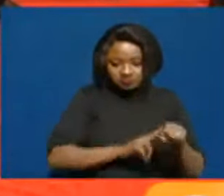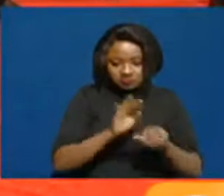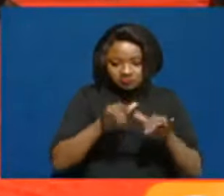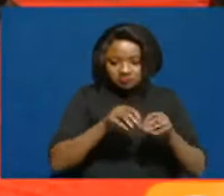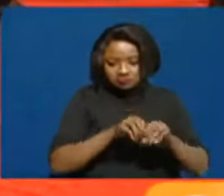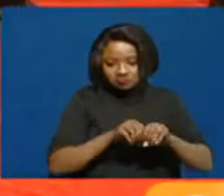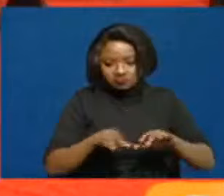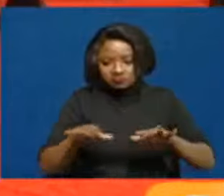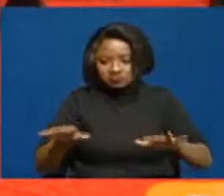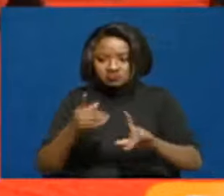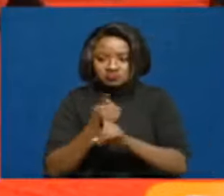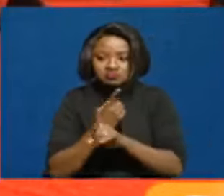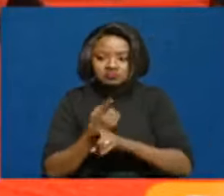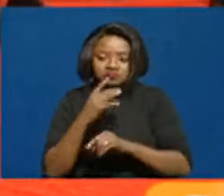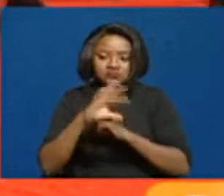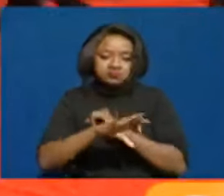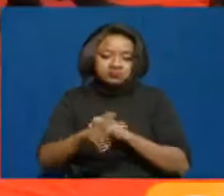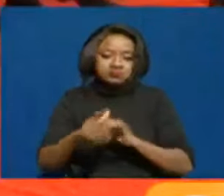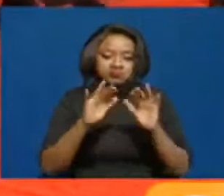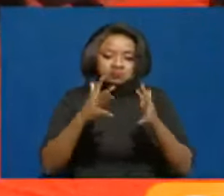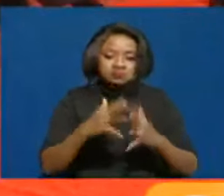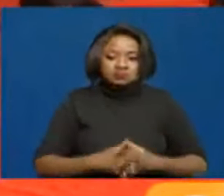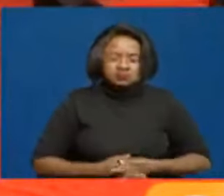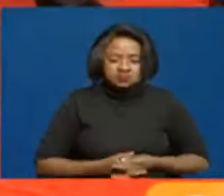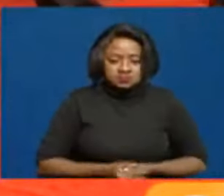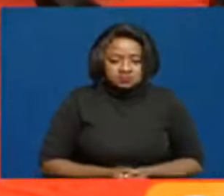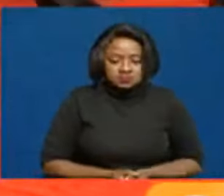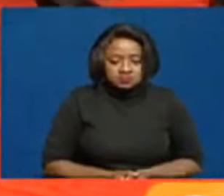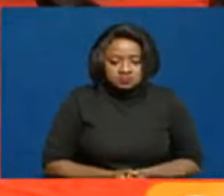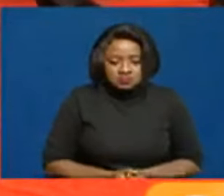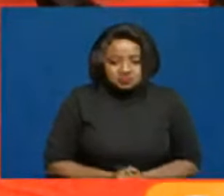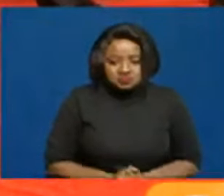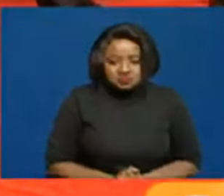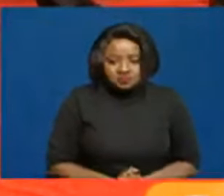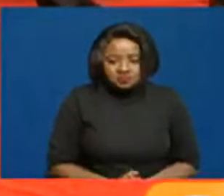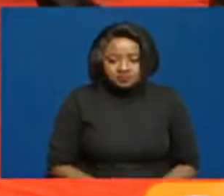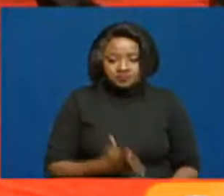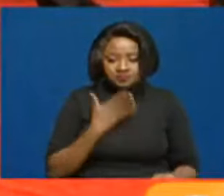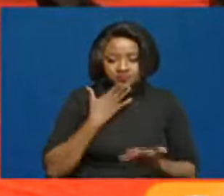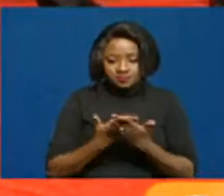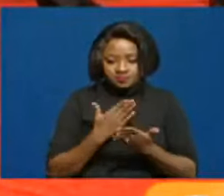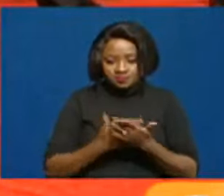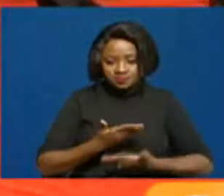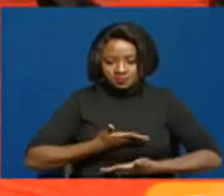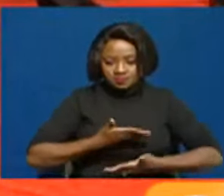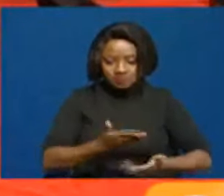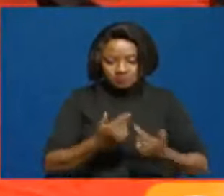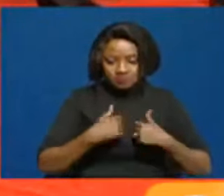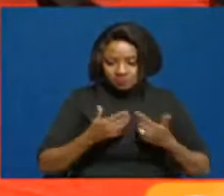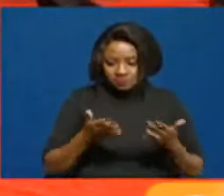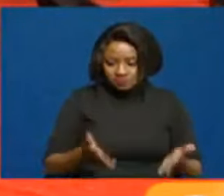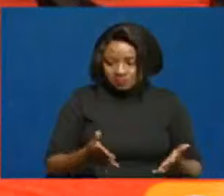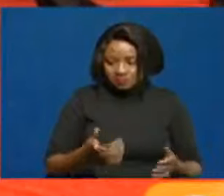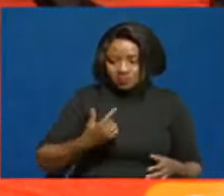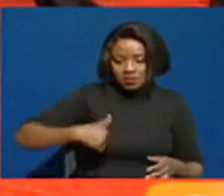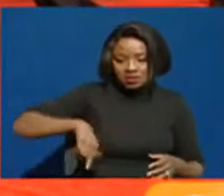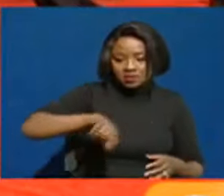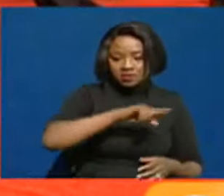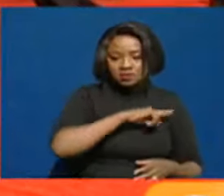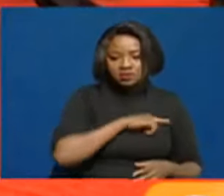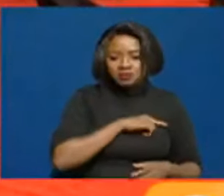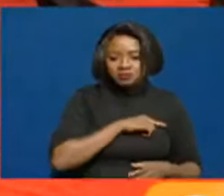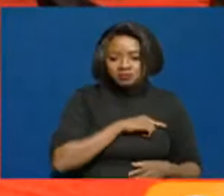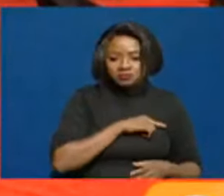well? Okay, Trevor, thank you for having me here. We, as Old Uganda